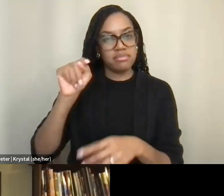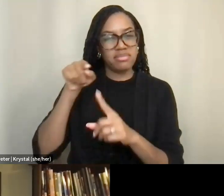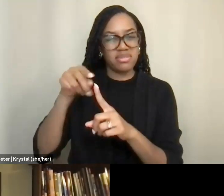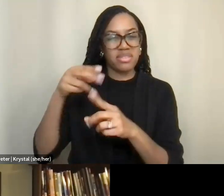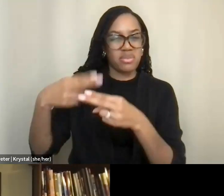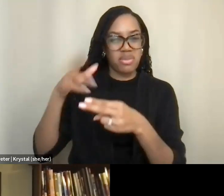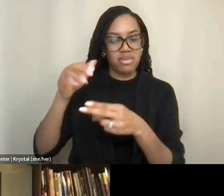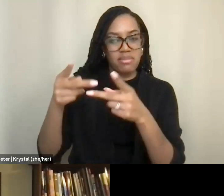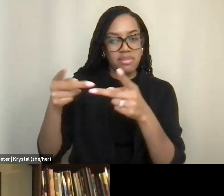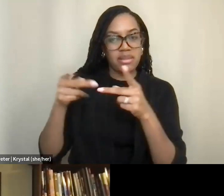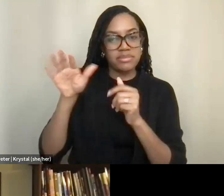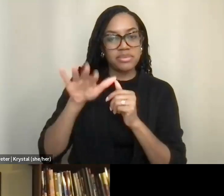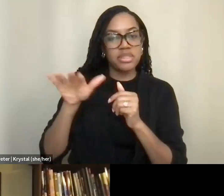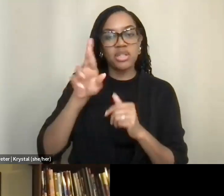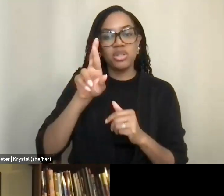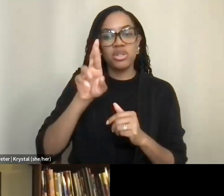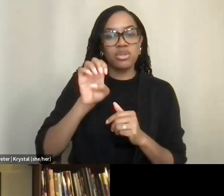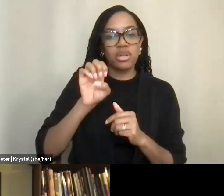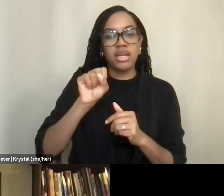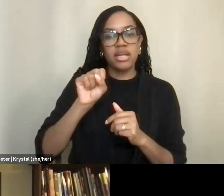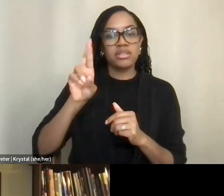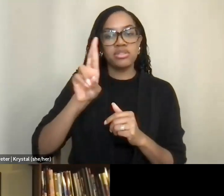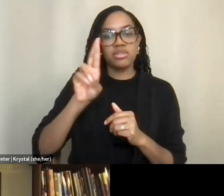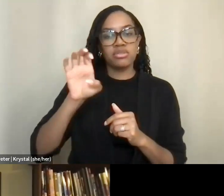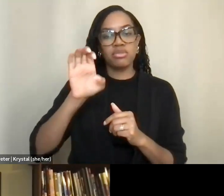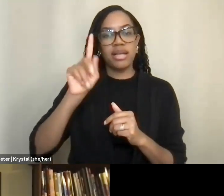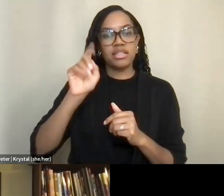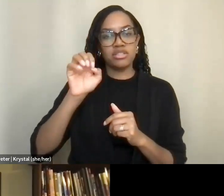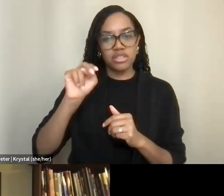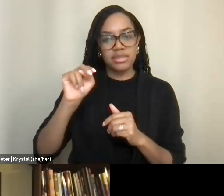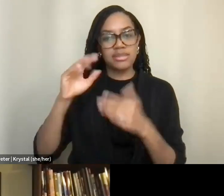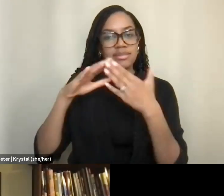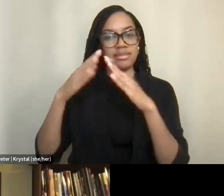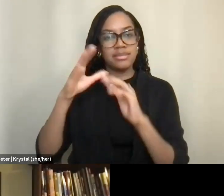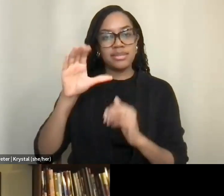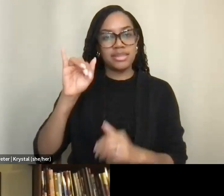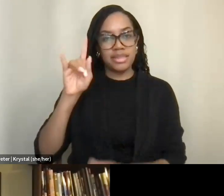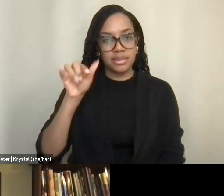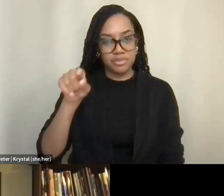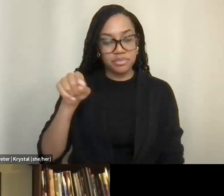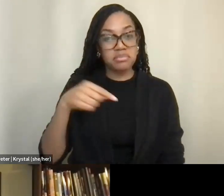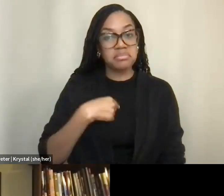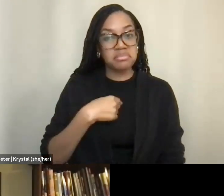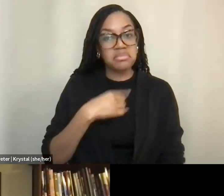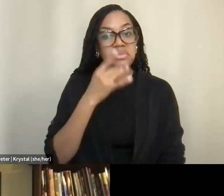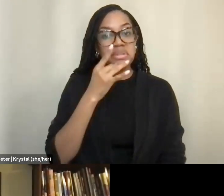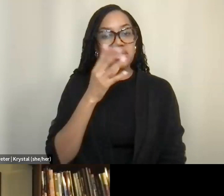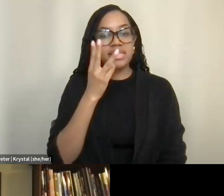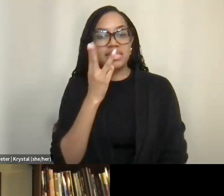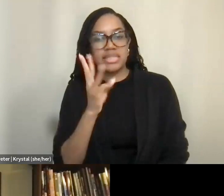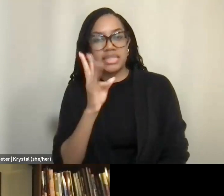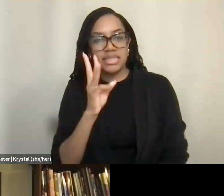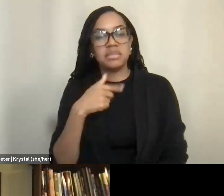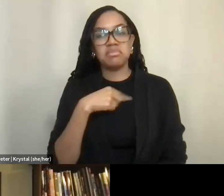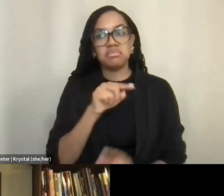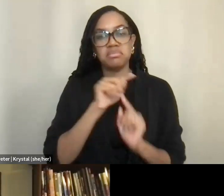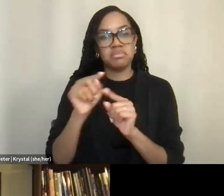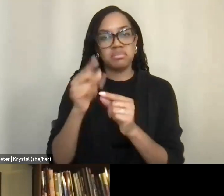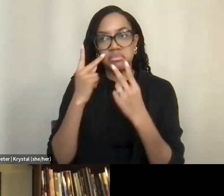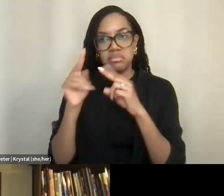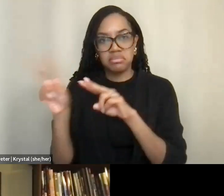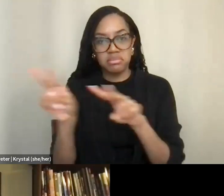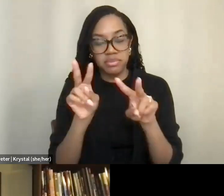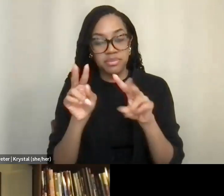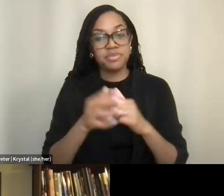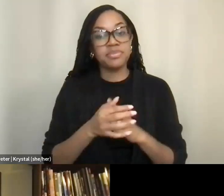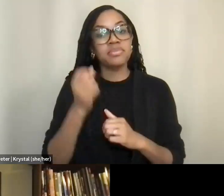there. And what I subsequently learned about the vision of a Poor People's